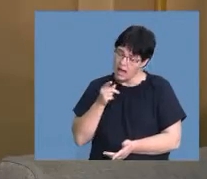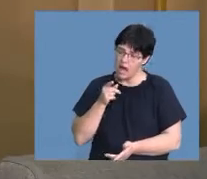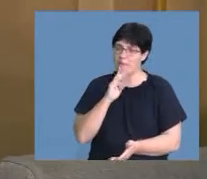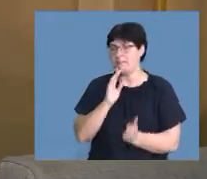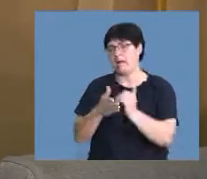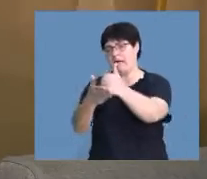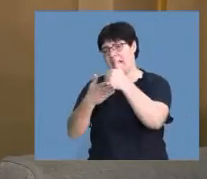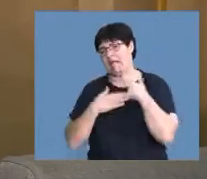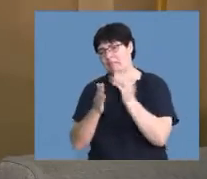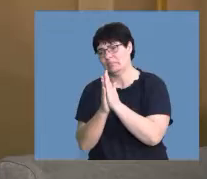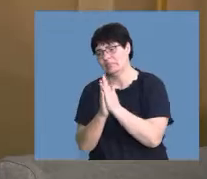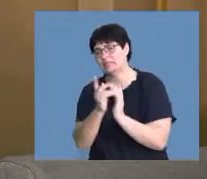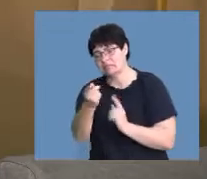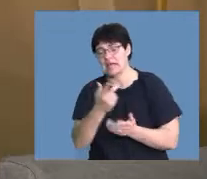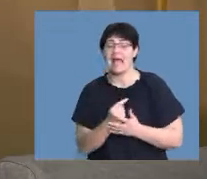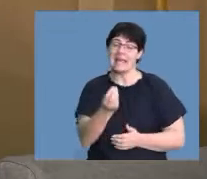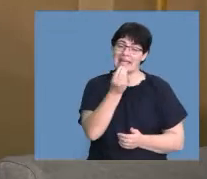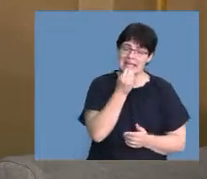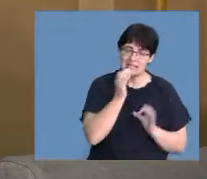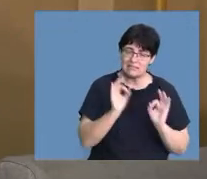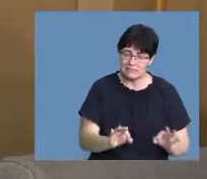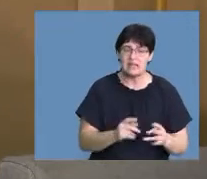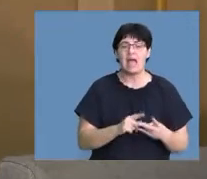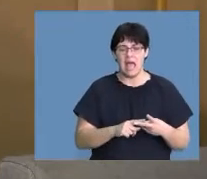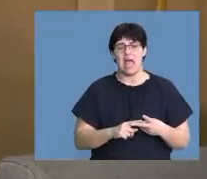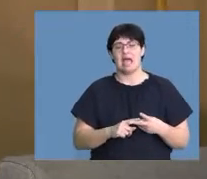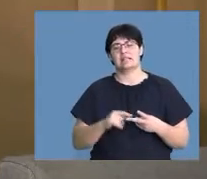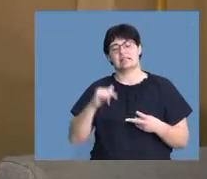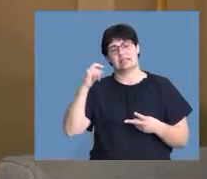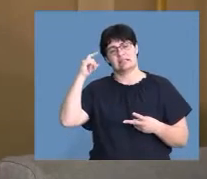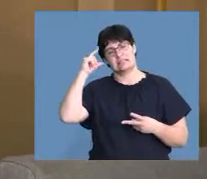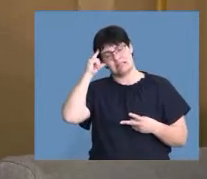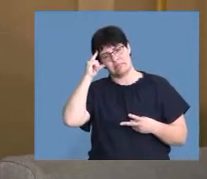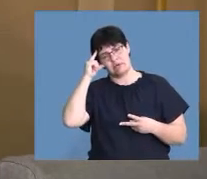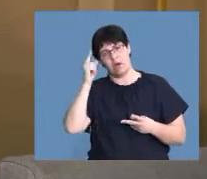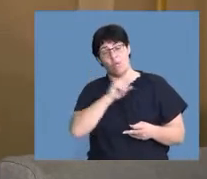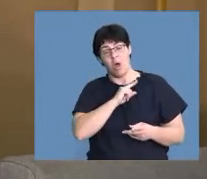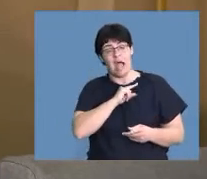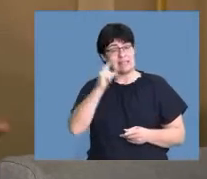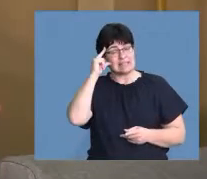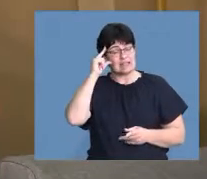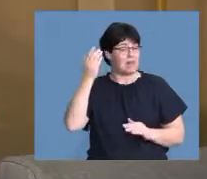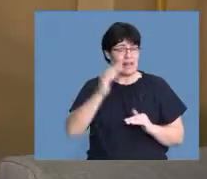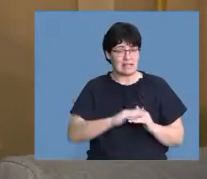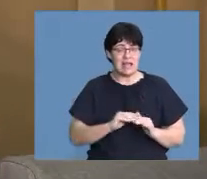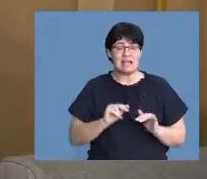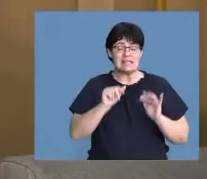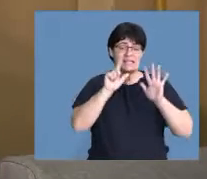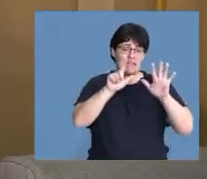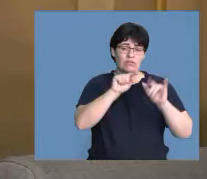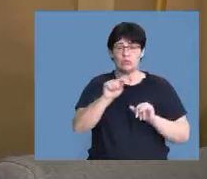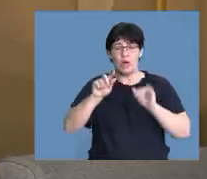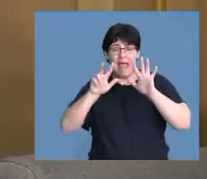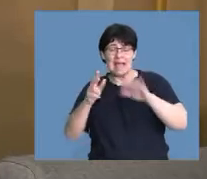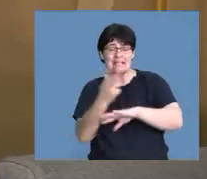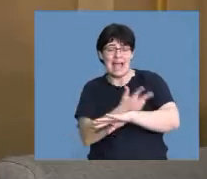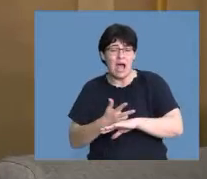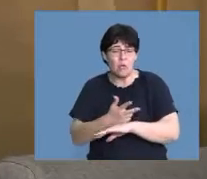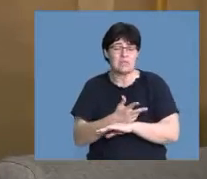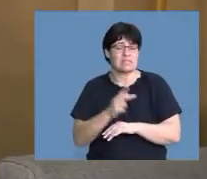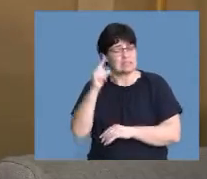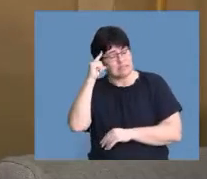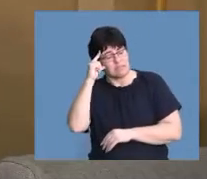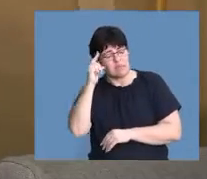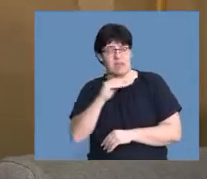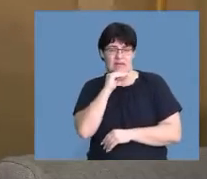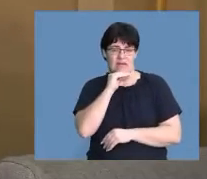Rest. need to rest. That can actually cause more stress and anxiety. We should have 7 to 8 hours sleep a night. And then when we don't sleep,